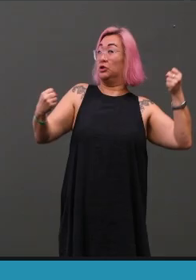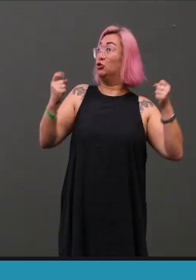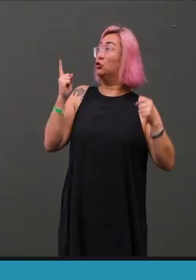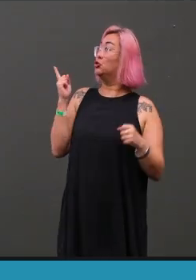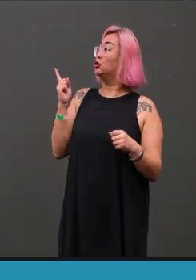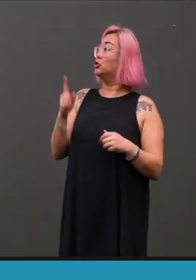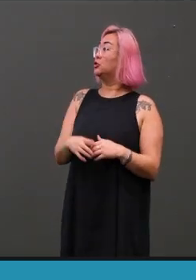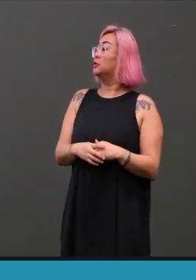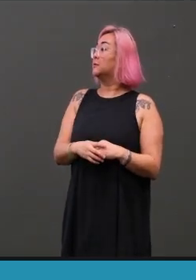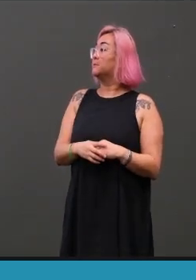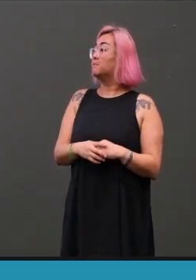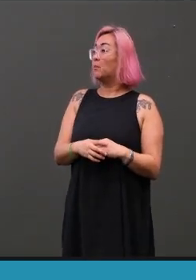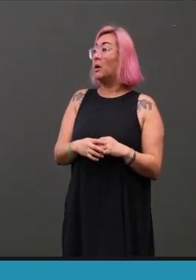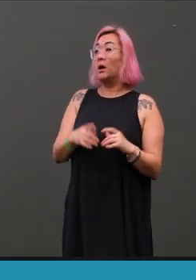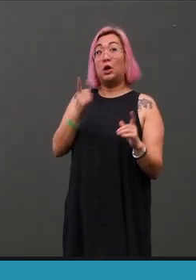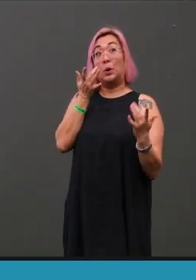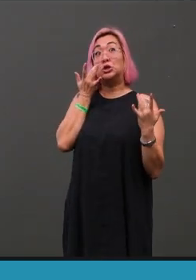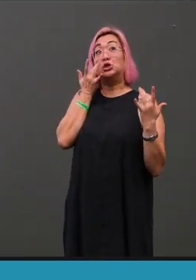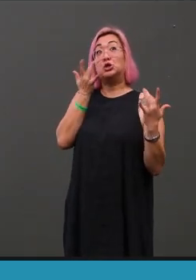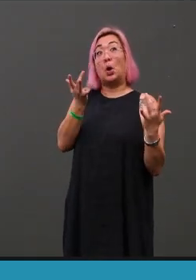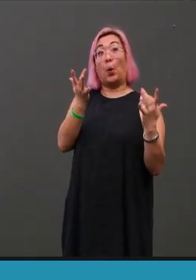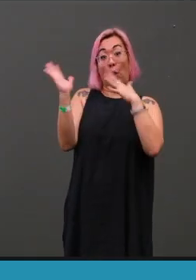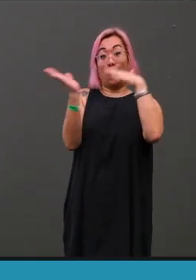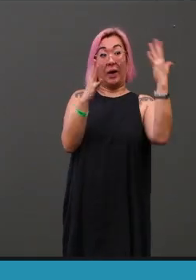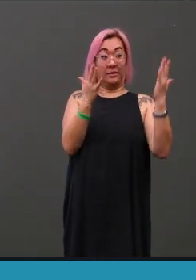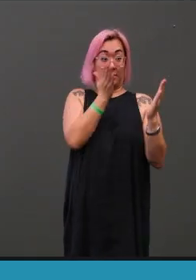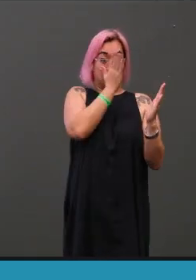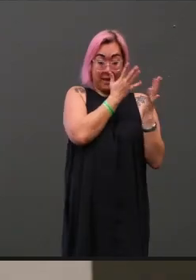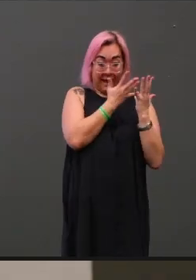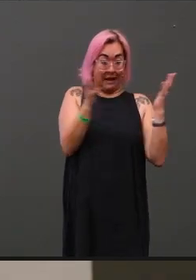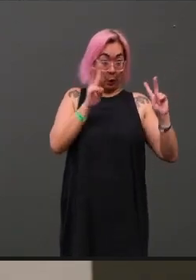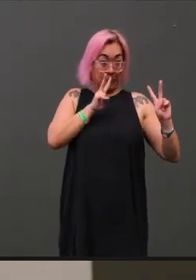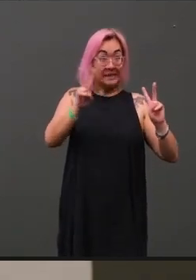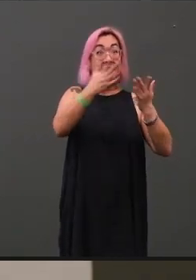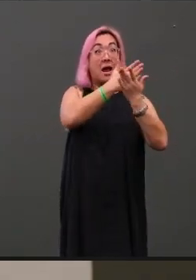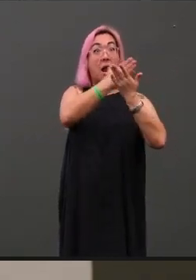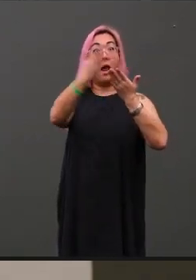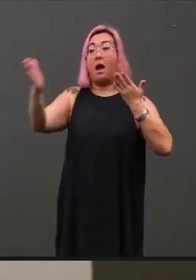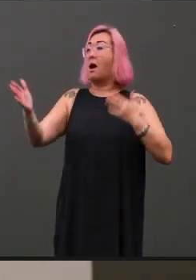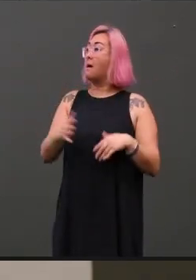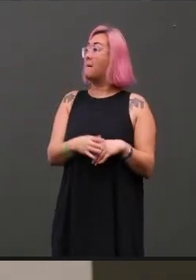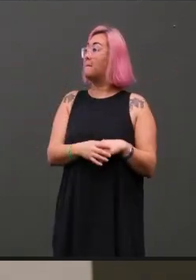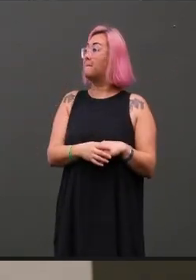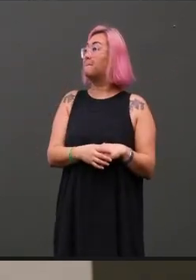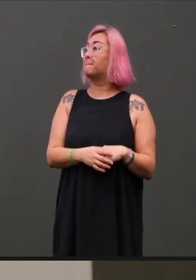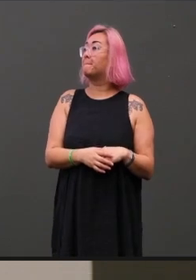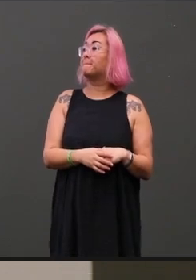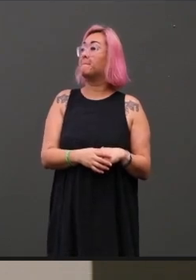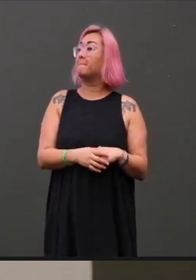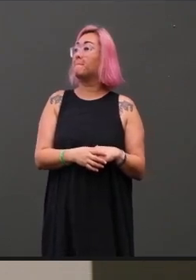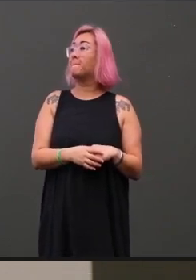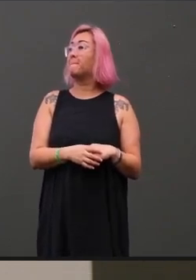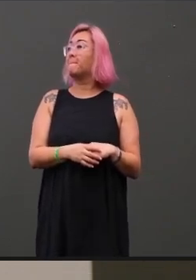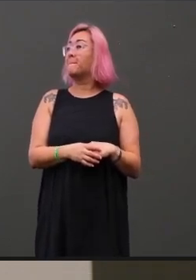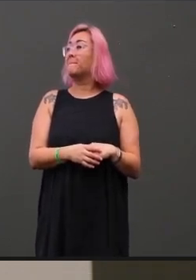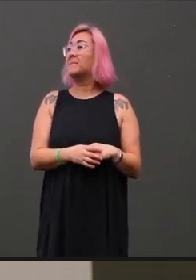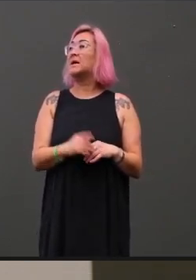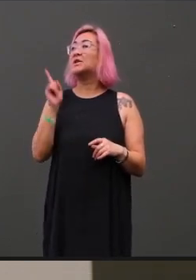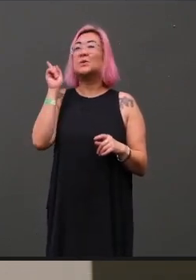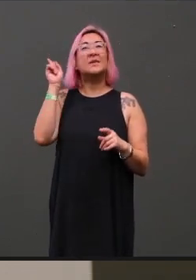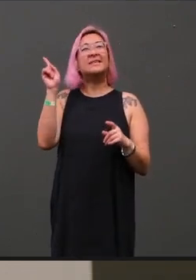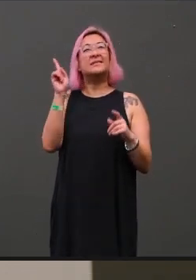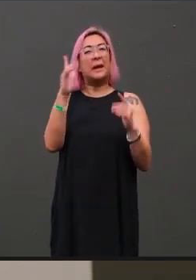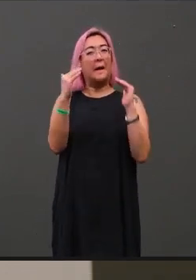what the wind is at any time for any pixel. So this specific noise here doesn't really fit right now, so it's a bit